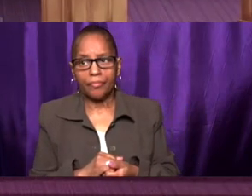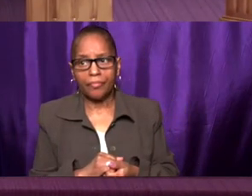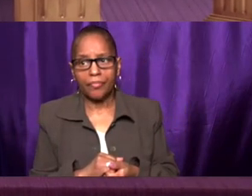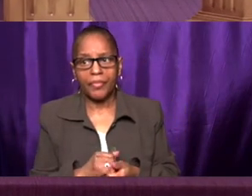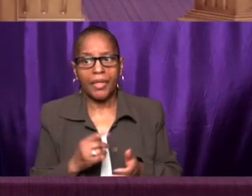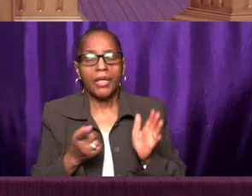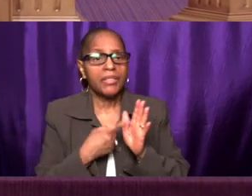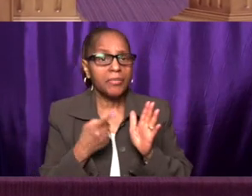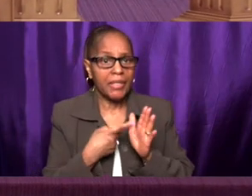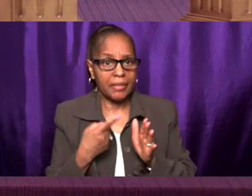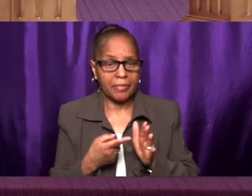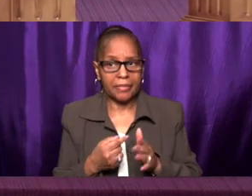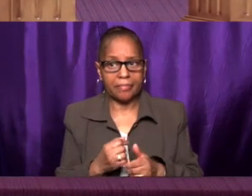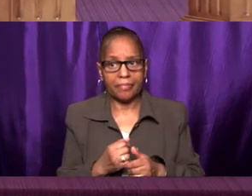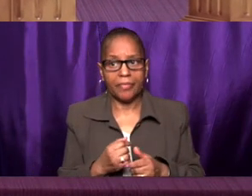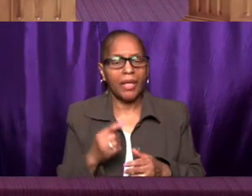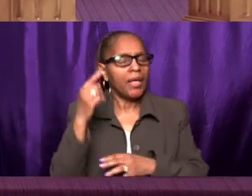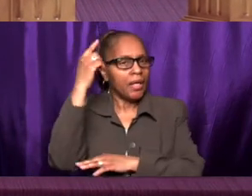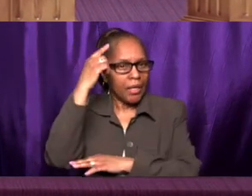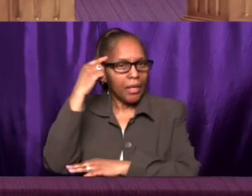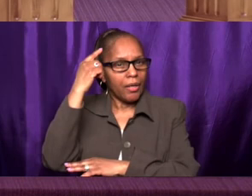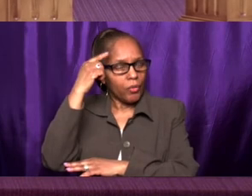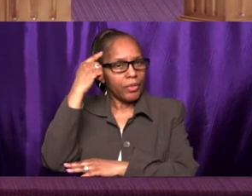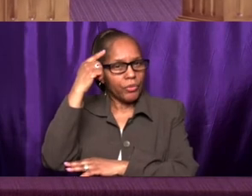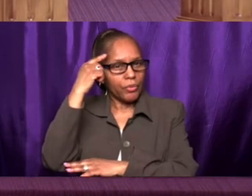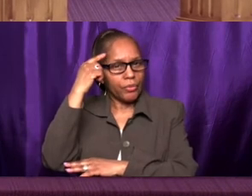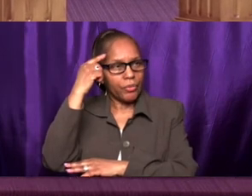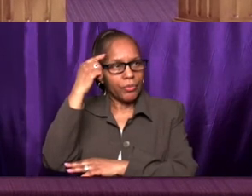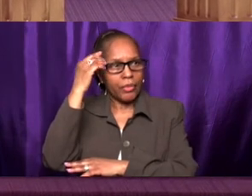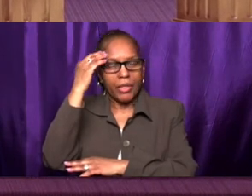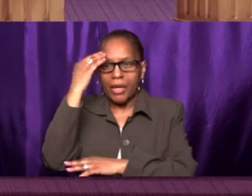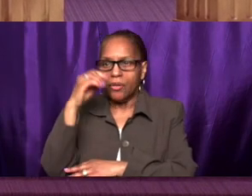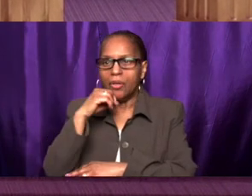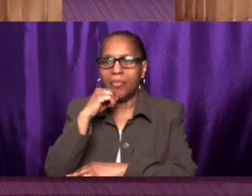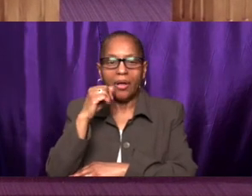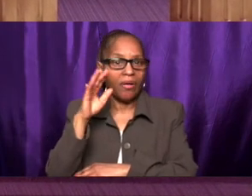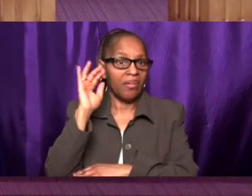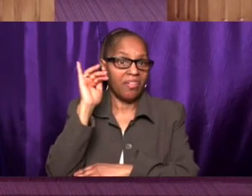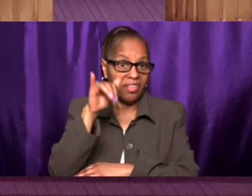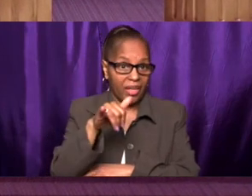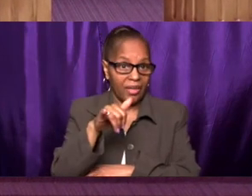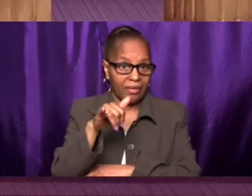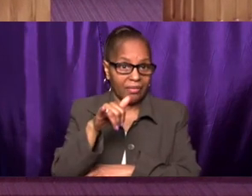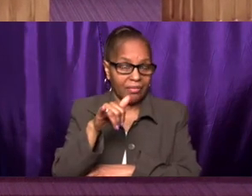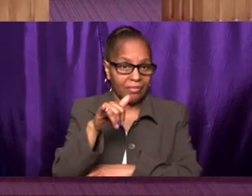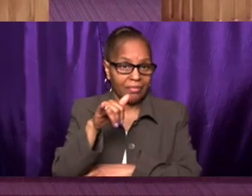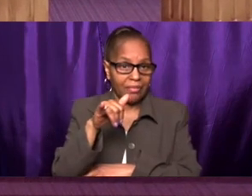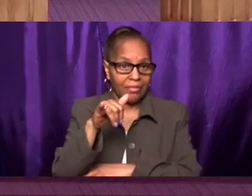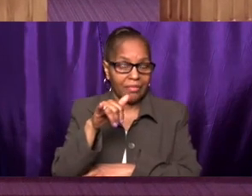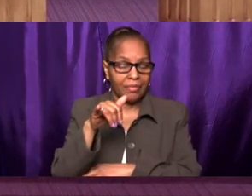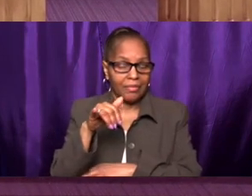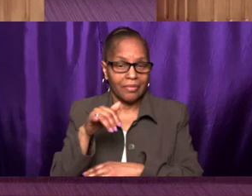Because sometimes I wonder, I know I ain't all at the bag of chips.